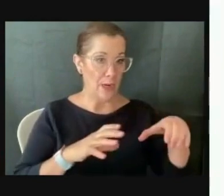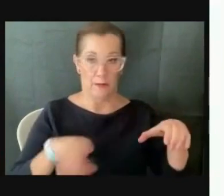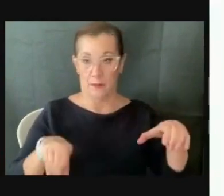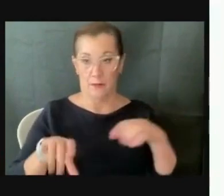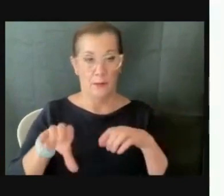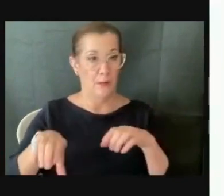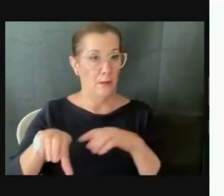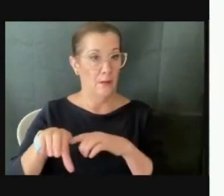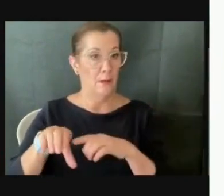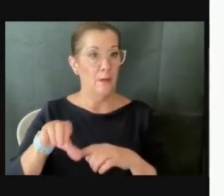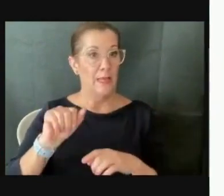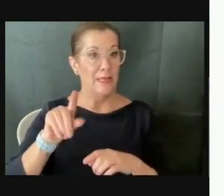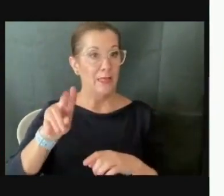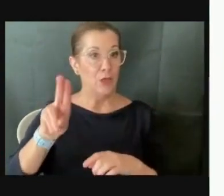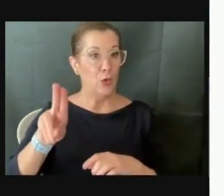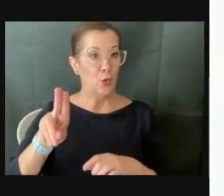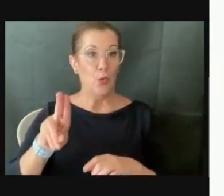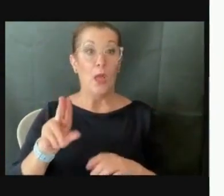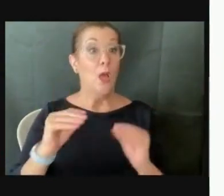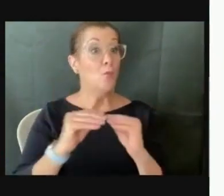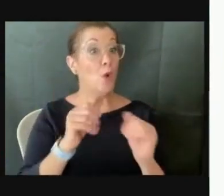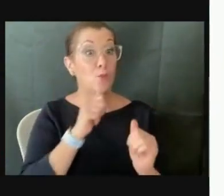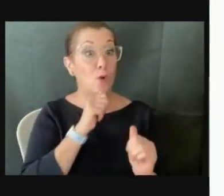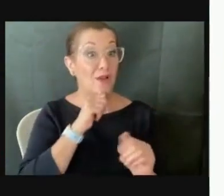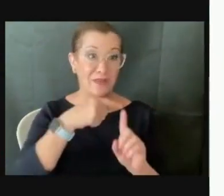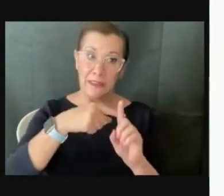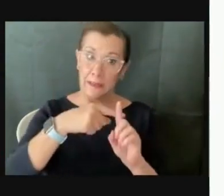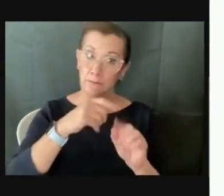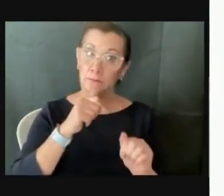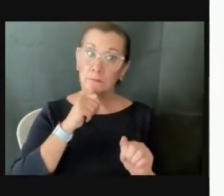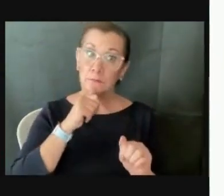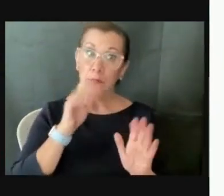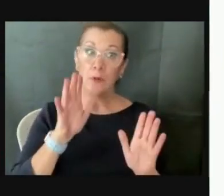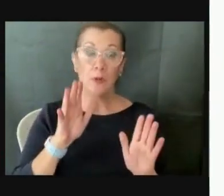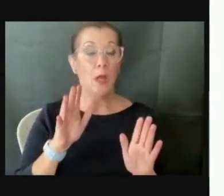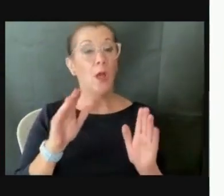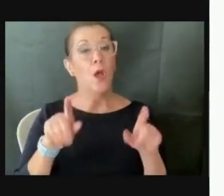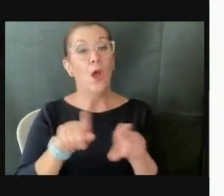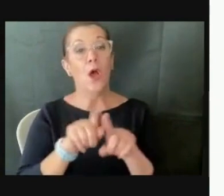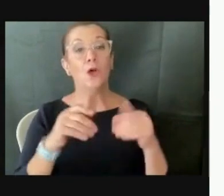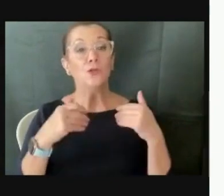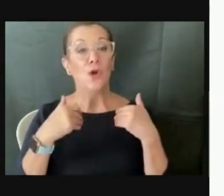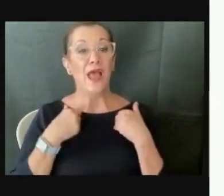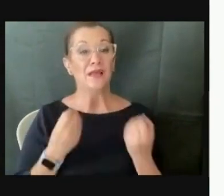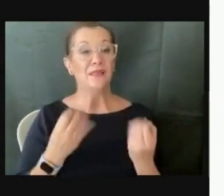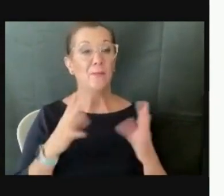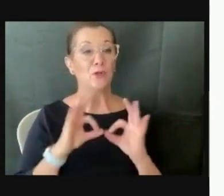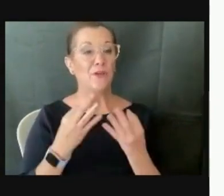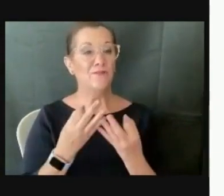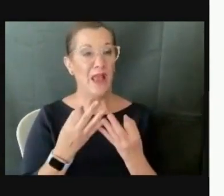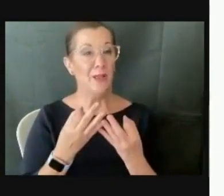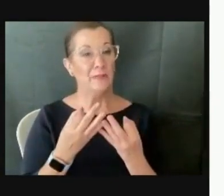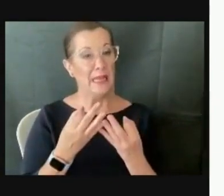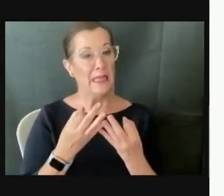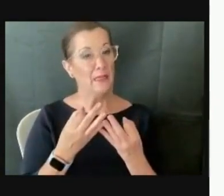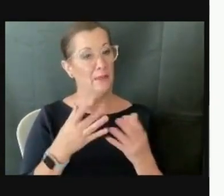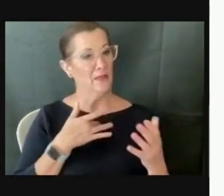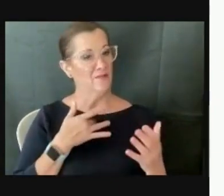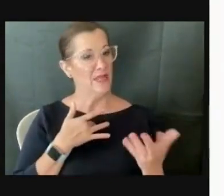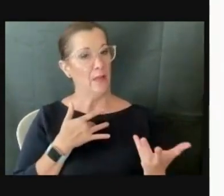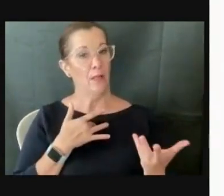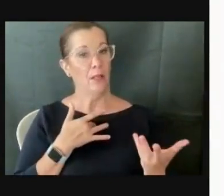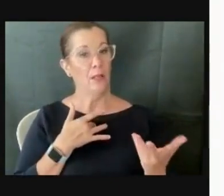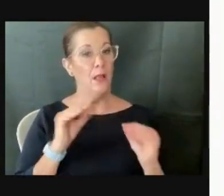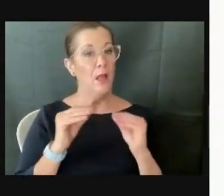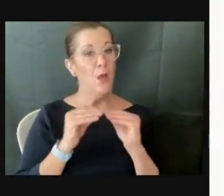pro is that it's more privacy, and it also has that kind of multifamily lot feel. So it's a little bit more of